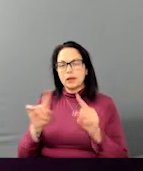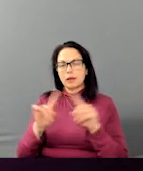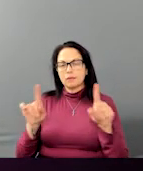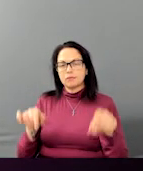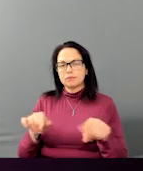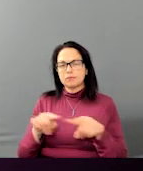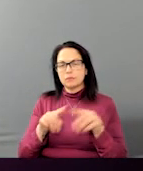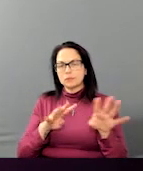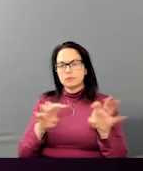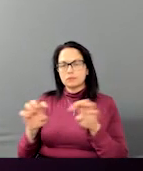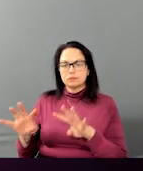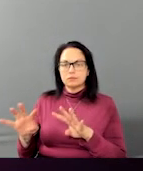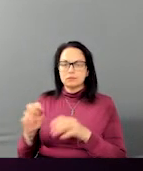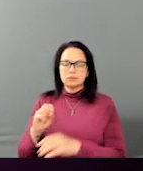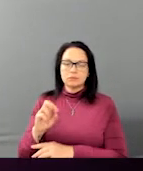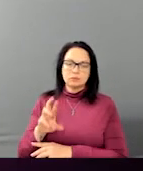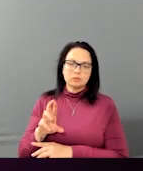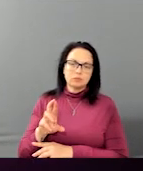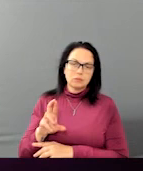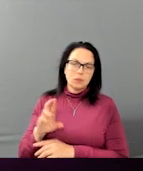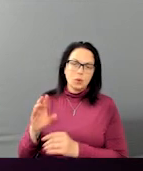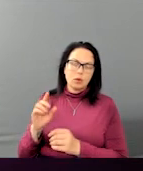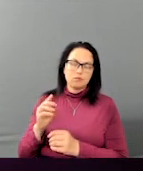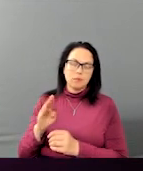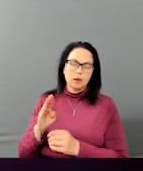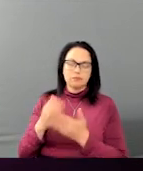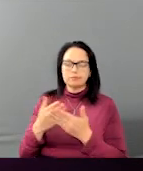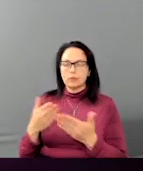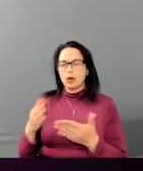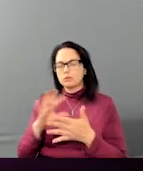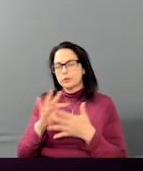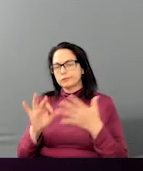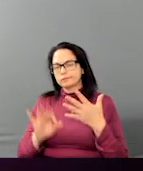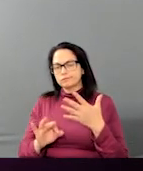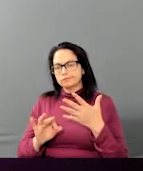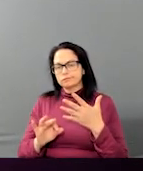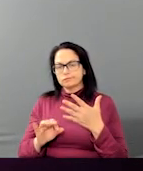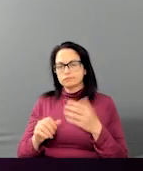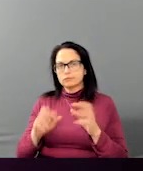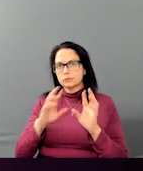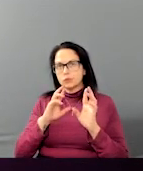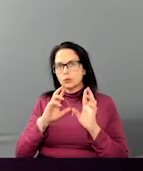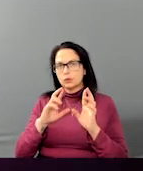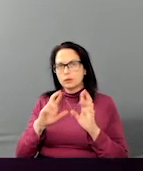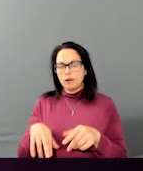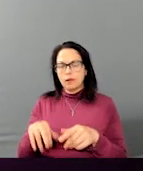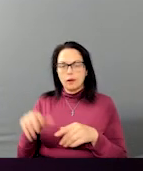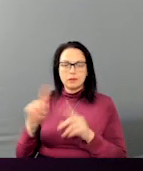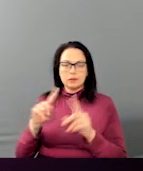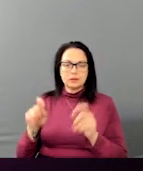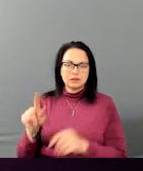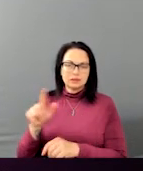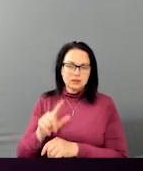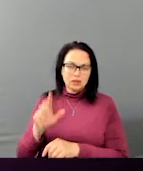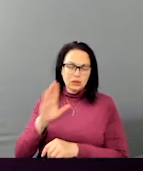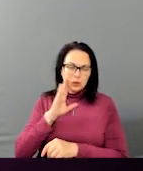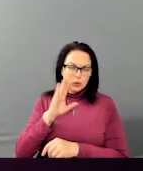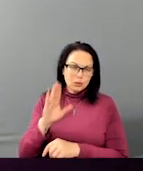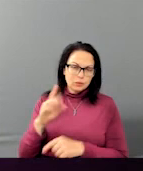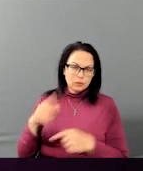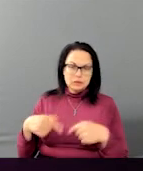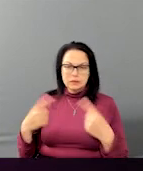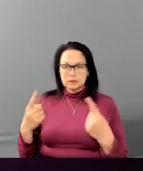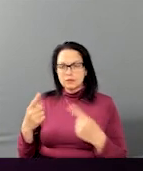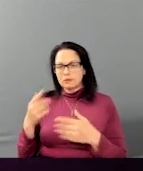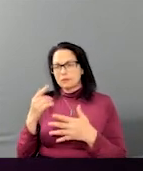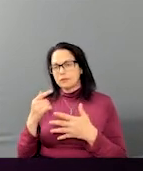reference, or by object selector. And React testing library would argue that those last three listed